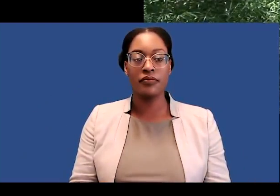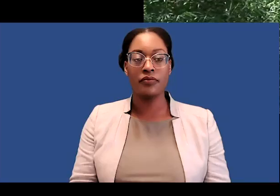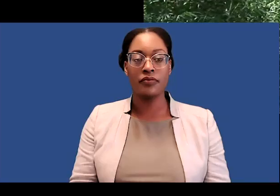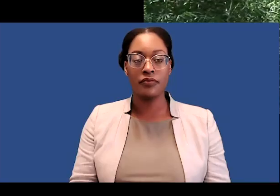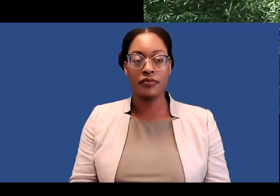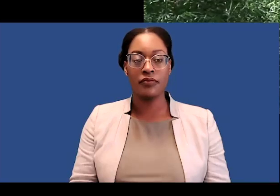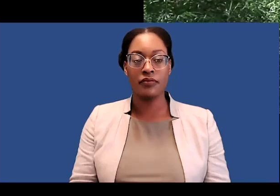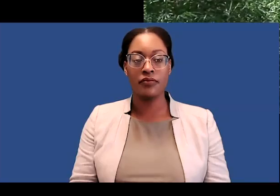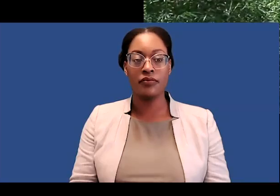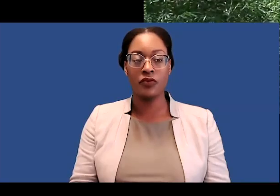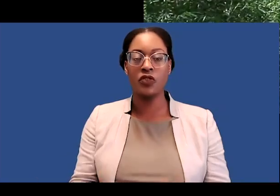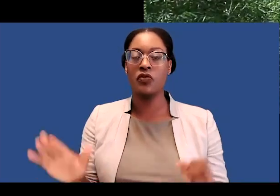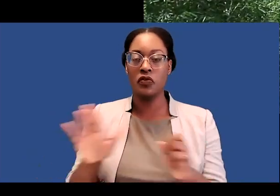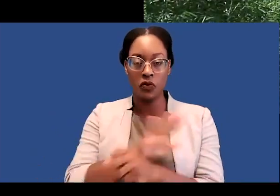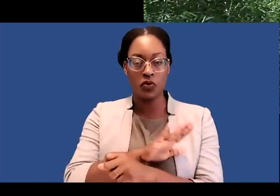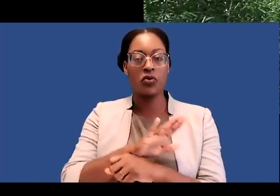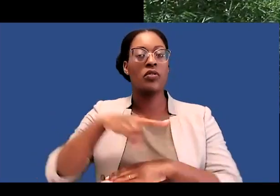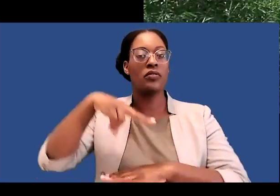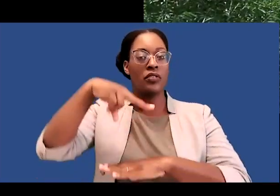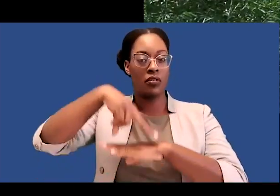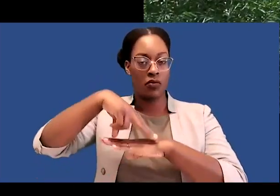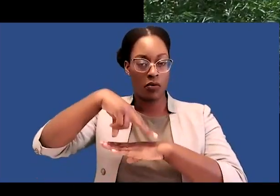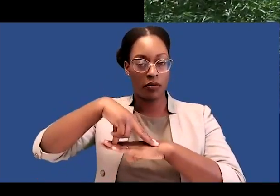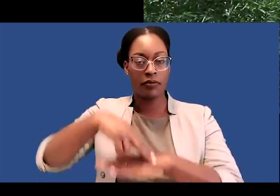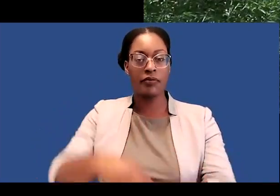So fully extended down dog here.